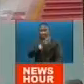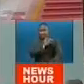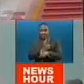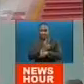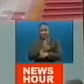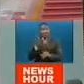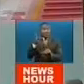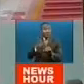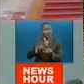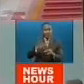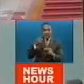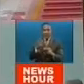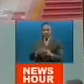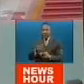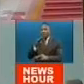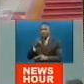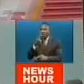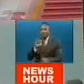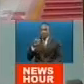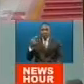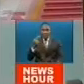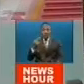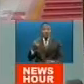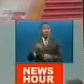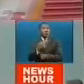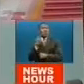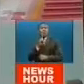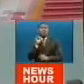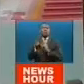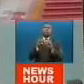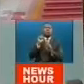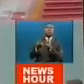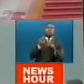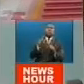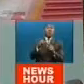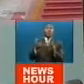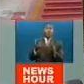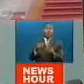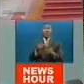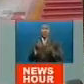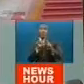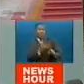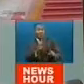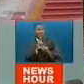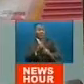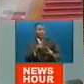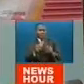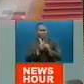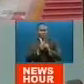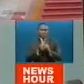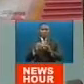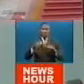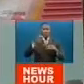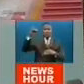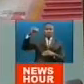Minister for Energy and Petroleum, Mr. Emmanuel Kofi Boah, today answered questions on generation of power to some communities.